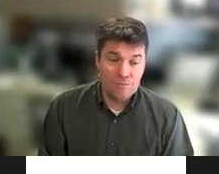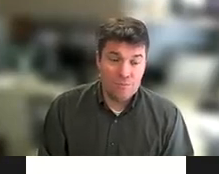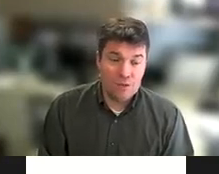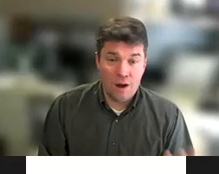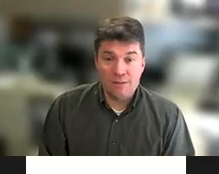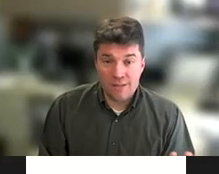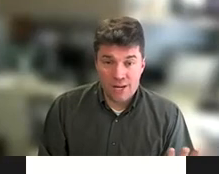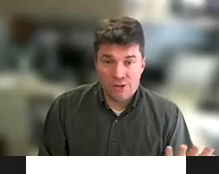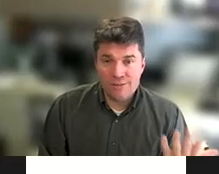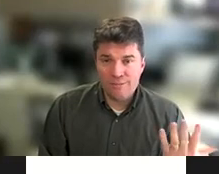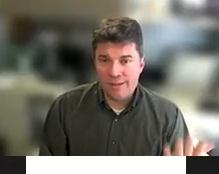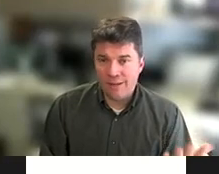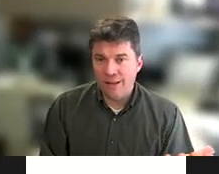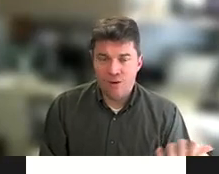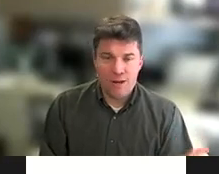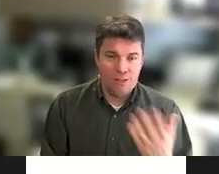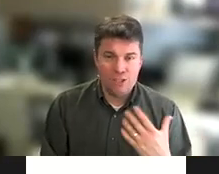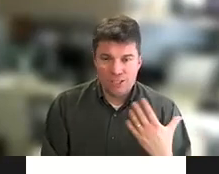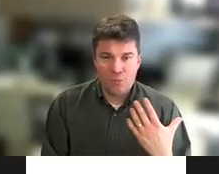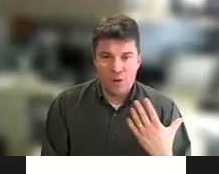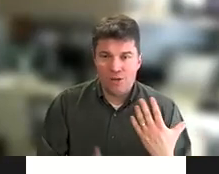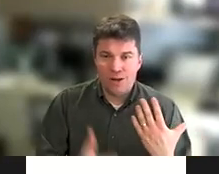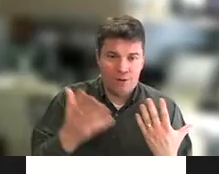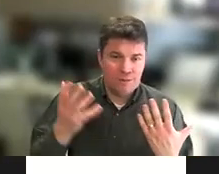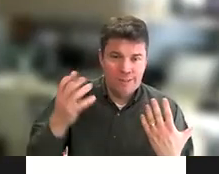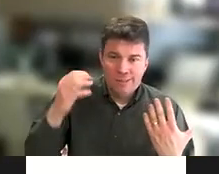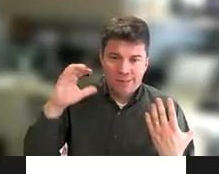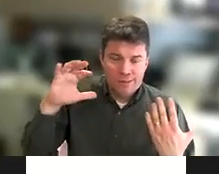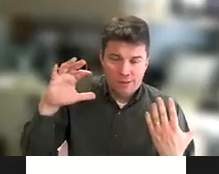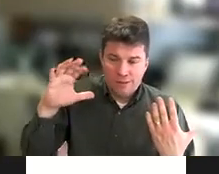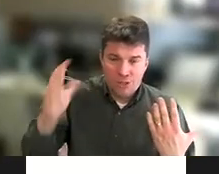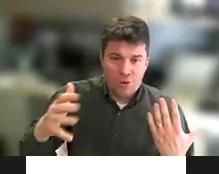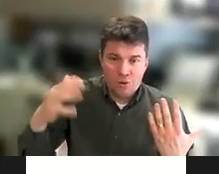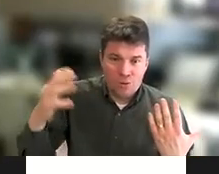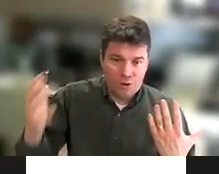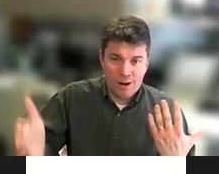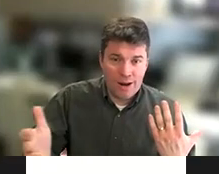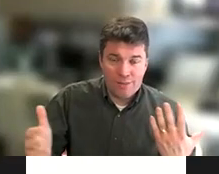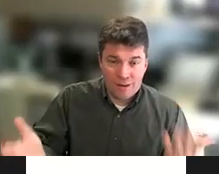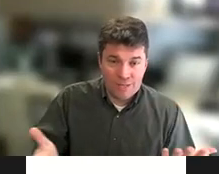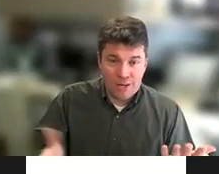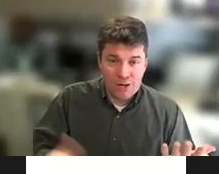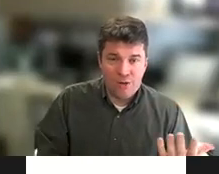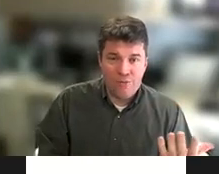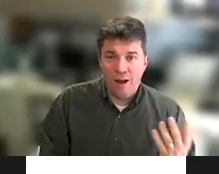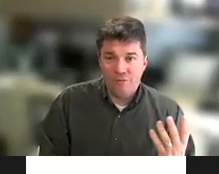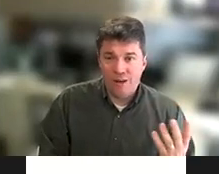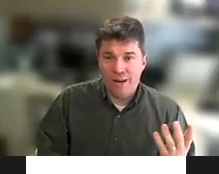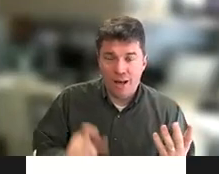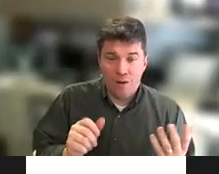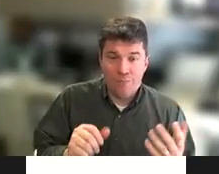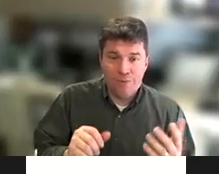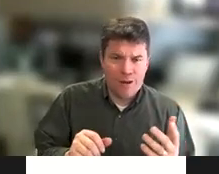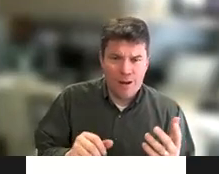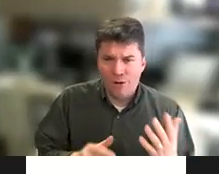on-site consultation. Basically, you tell us your situation, have a a student or a client that comes in here and they